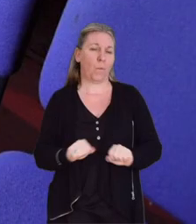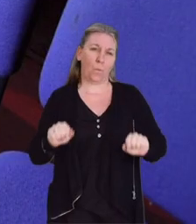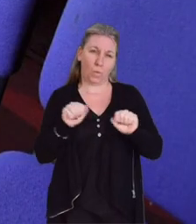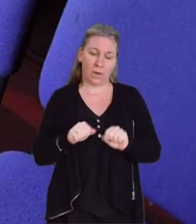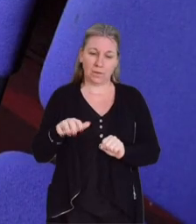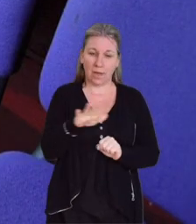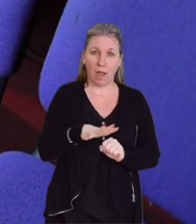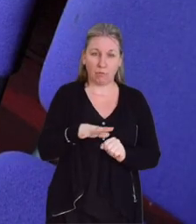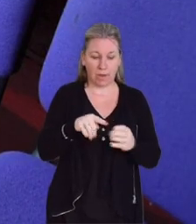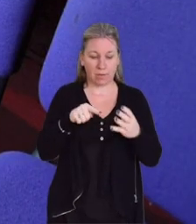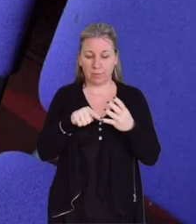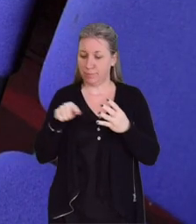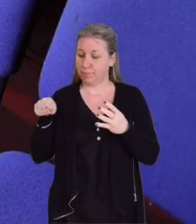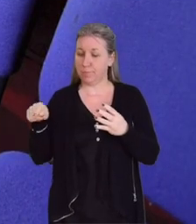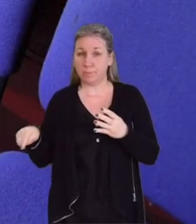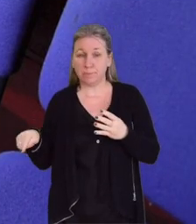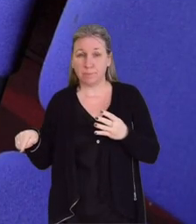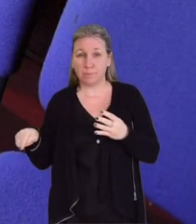waiting area,